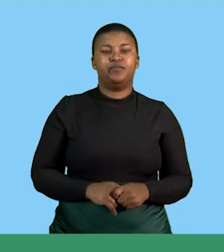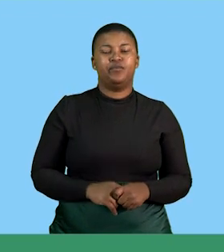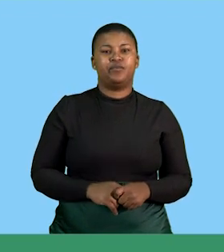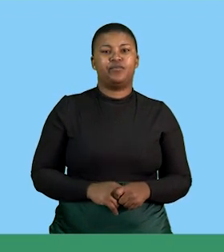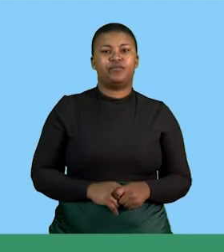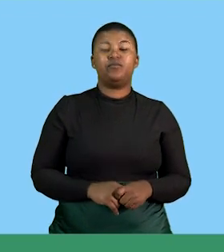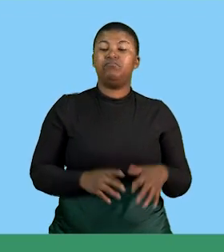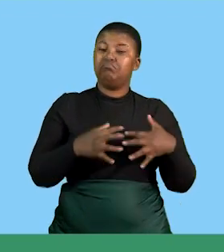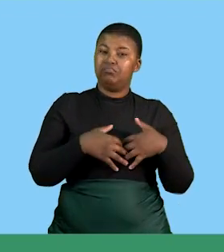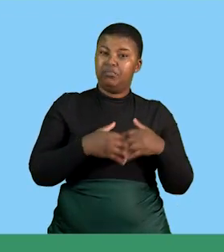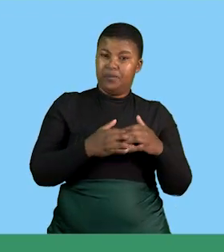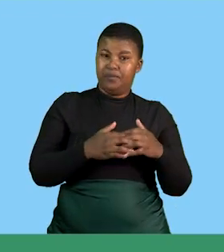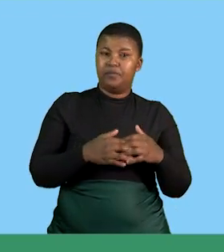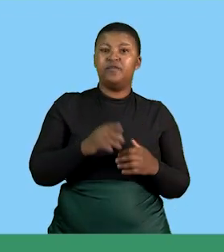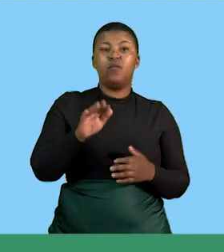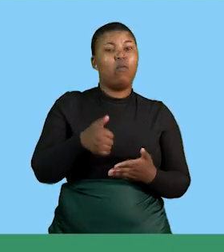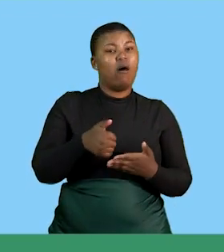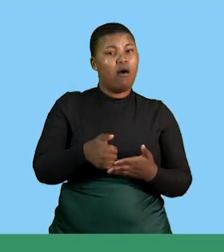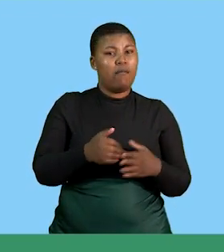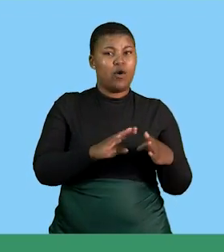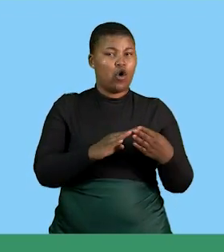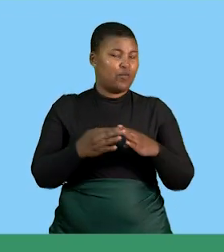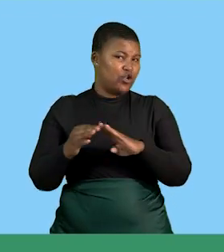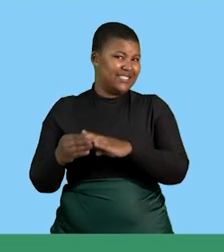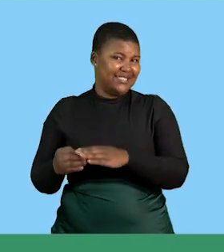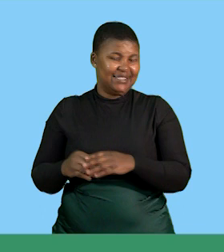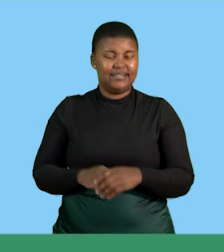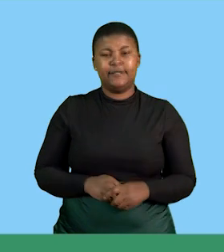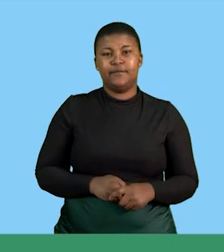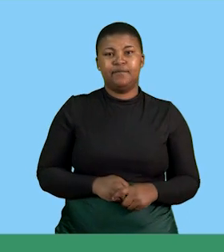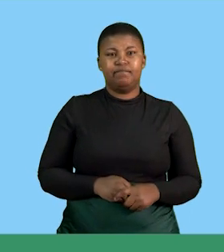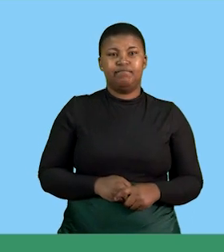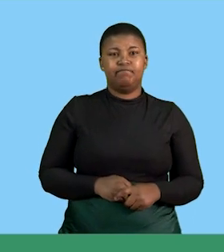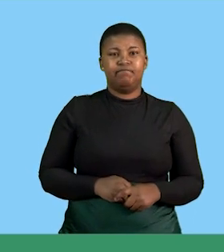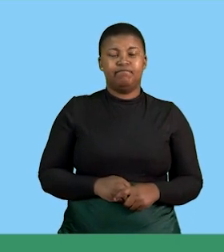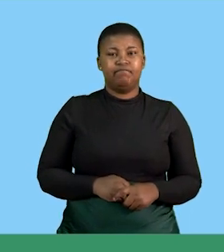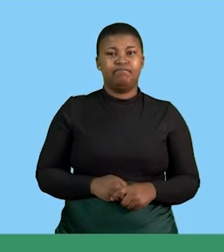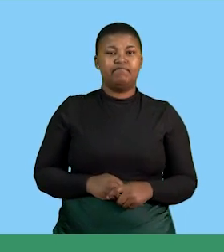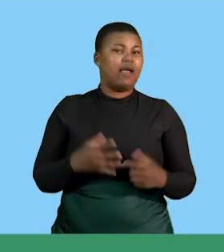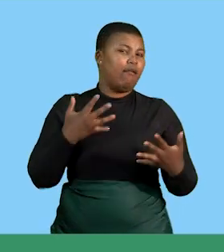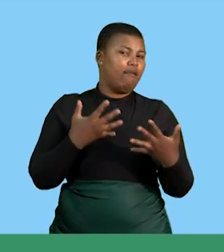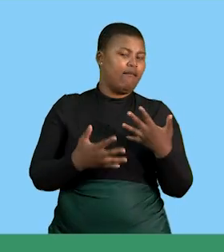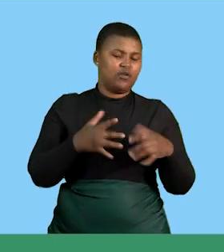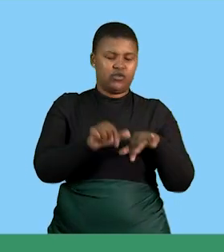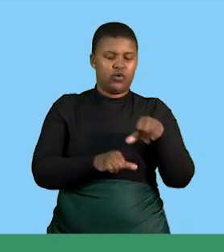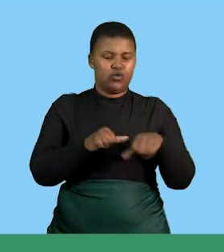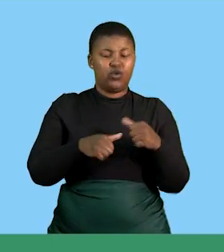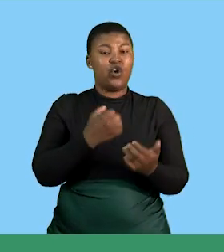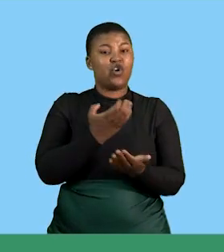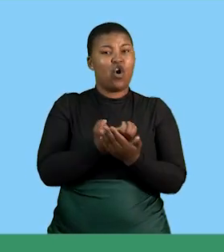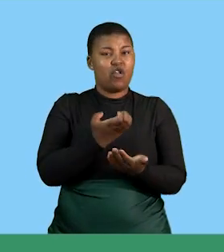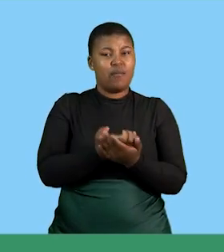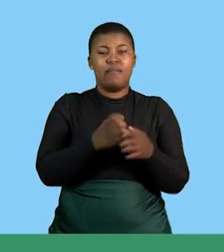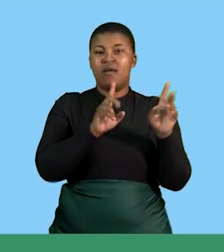the community. So they help the community with any socio-economic issue. Now in